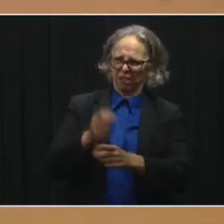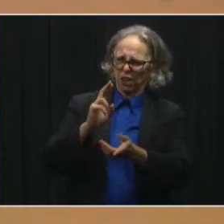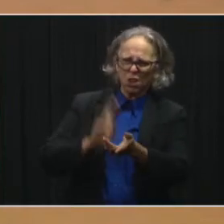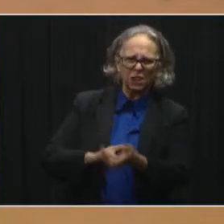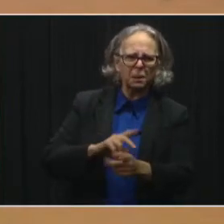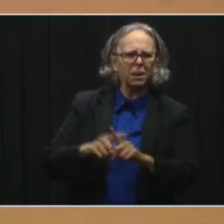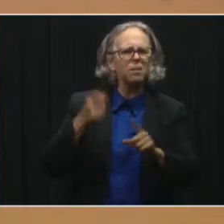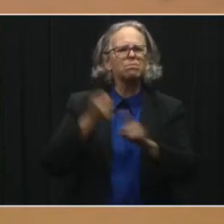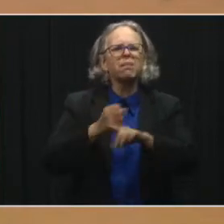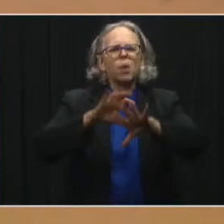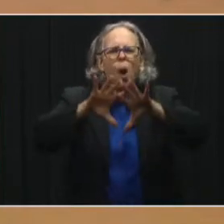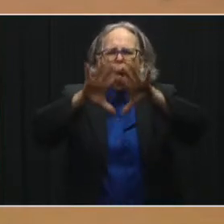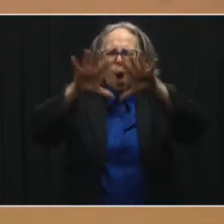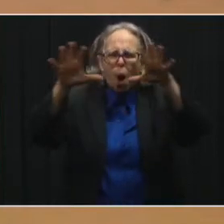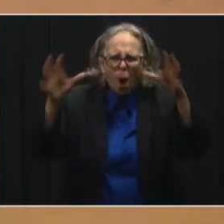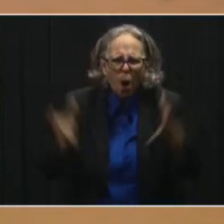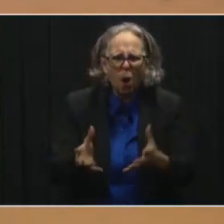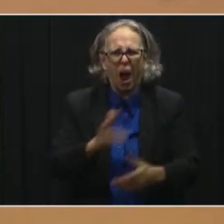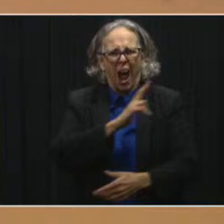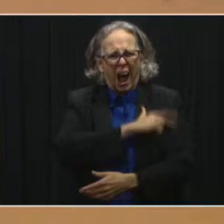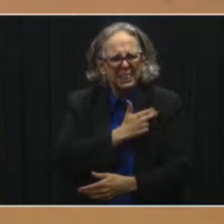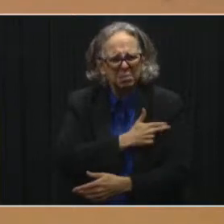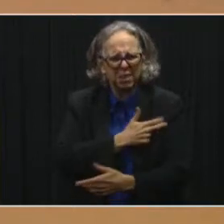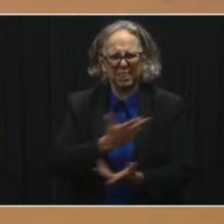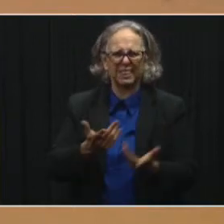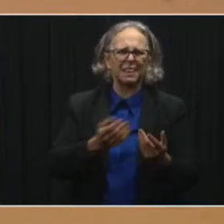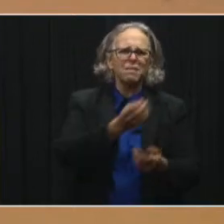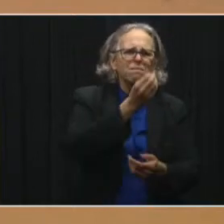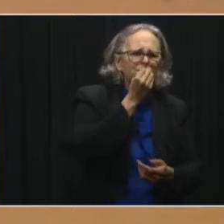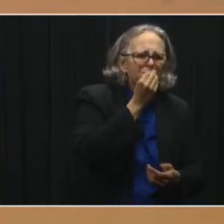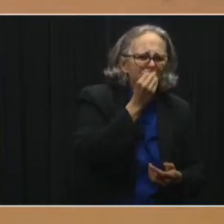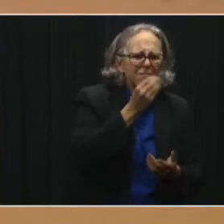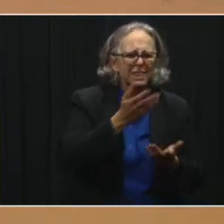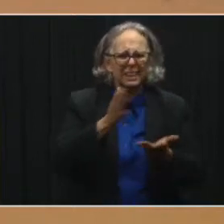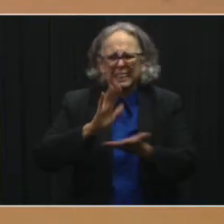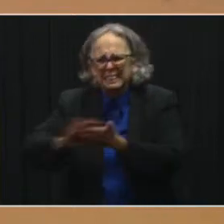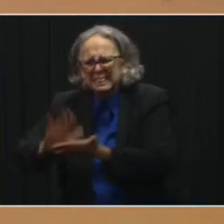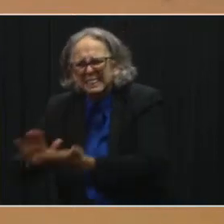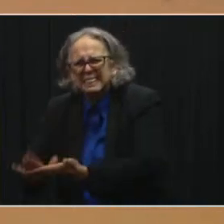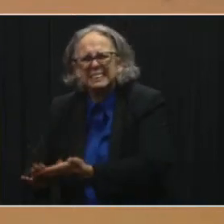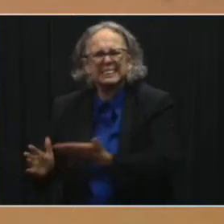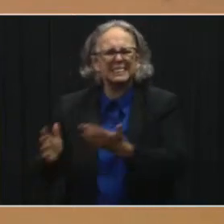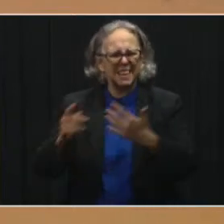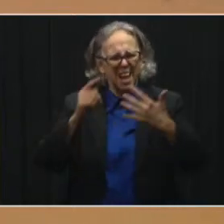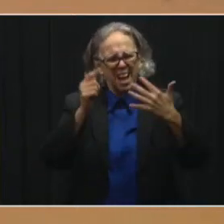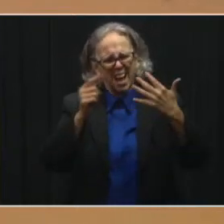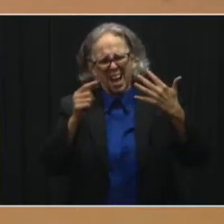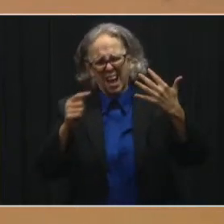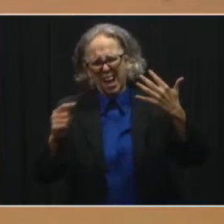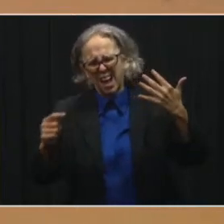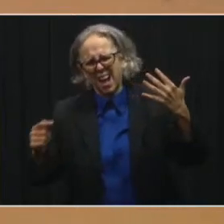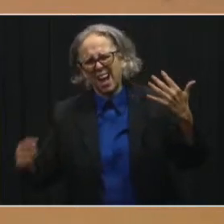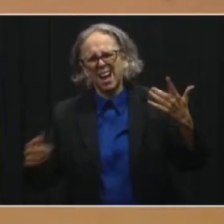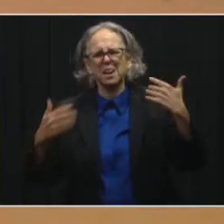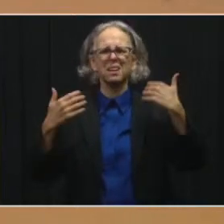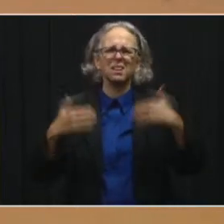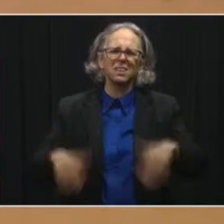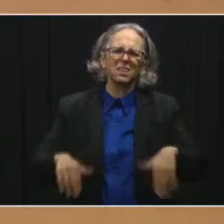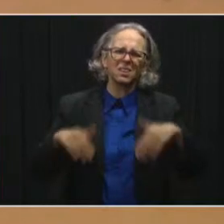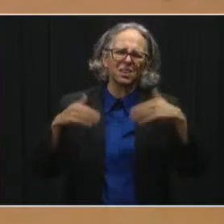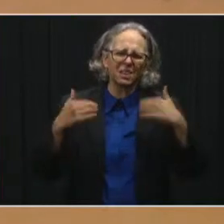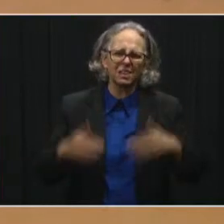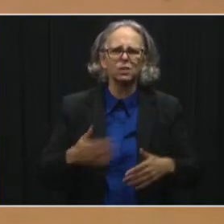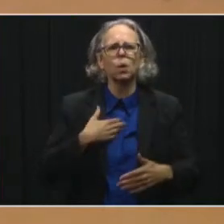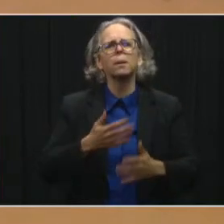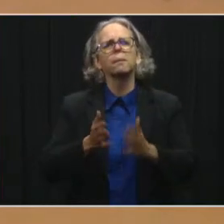environmental services, therapies out there. So I can't stress enough and beg our communities to do what is